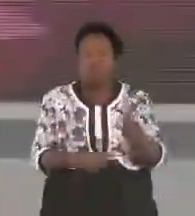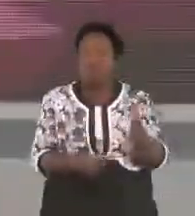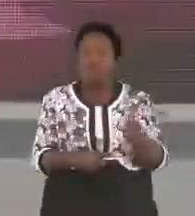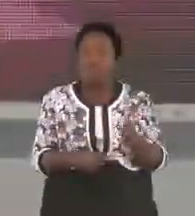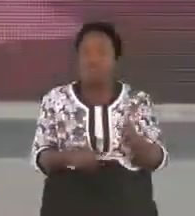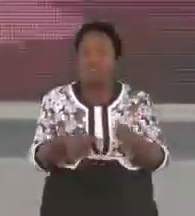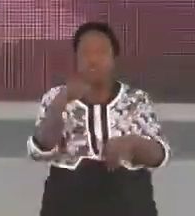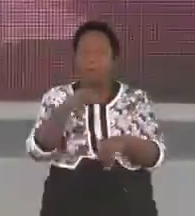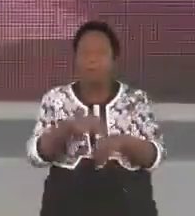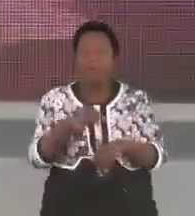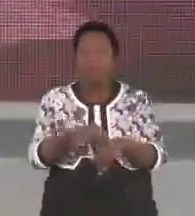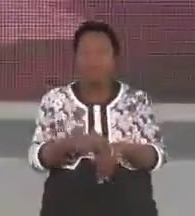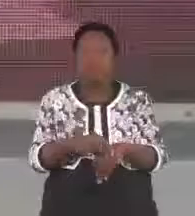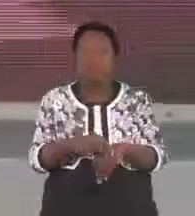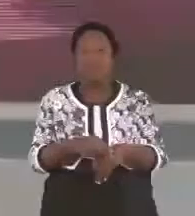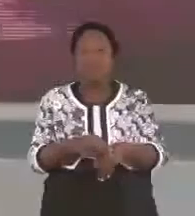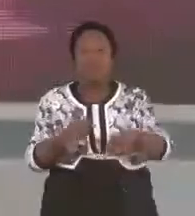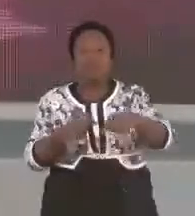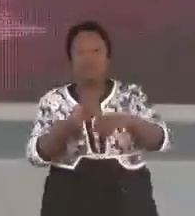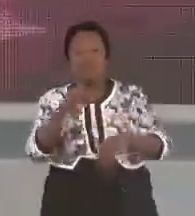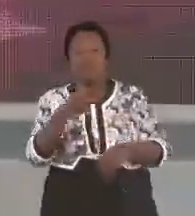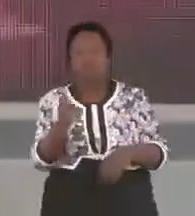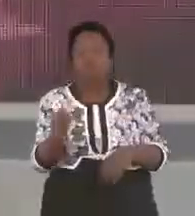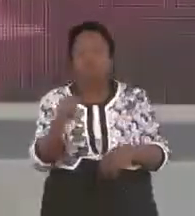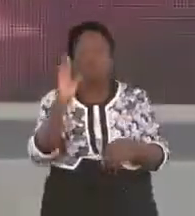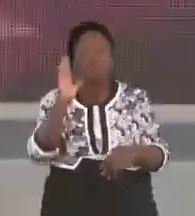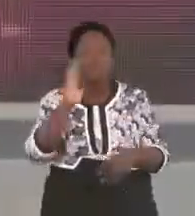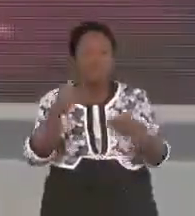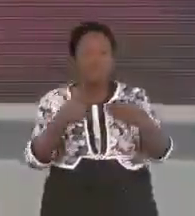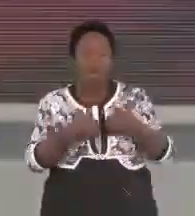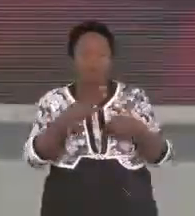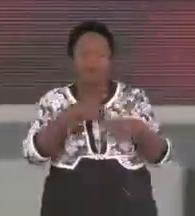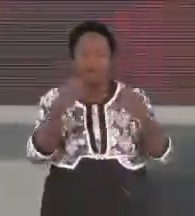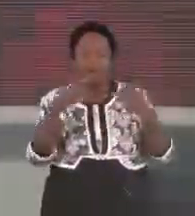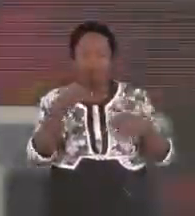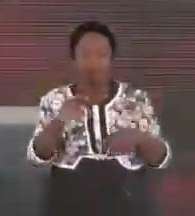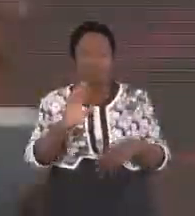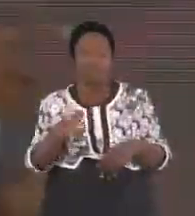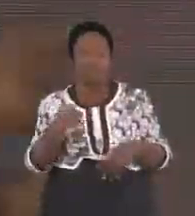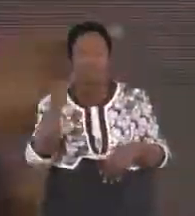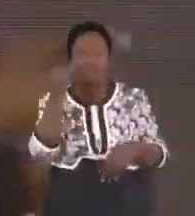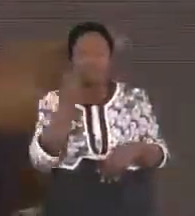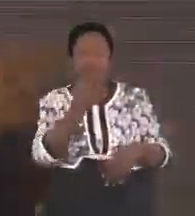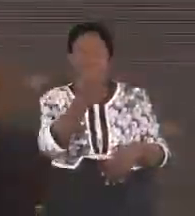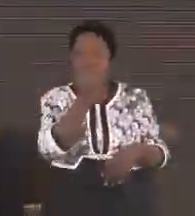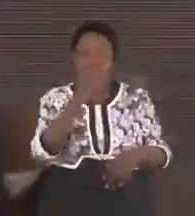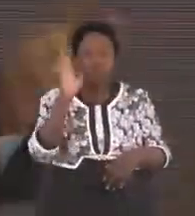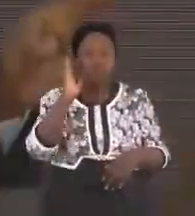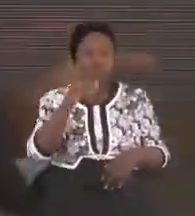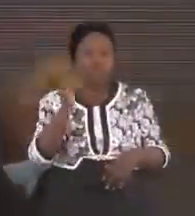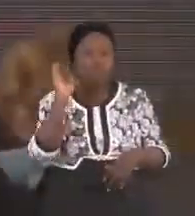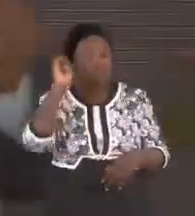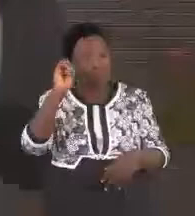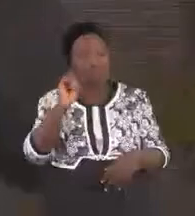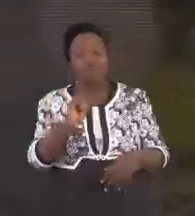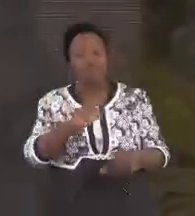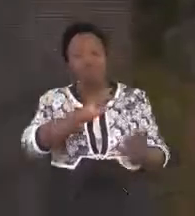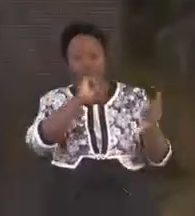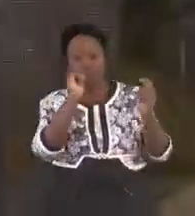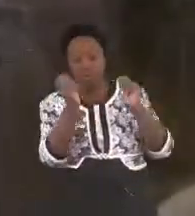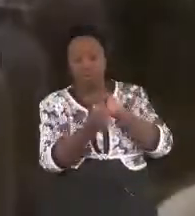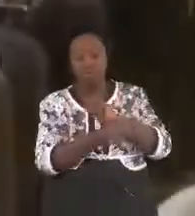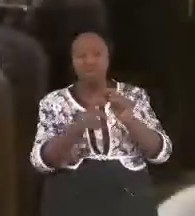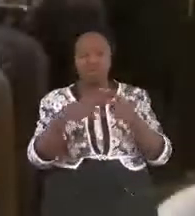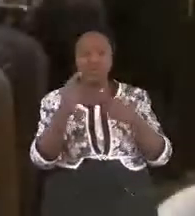will have. And many of the children of Israel shall he turn to the Lord their